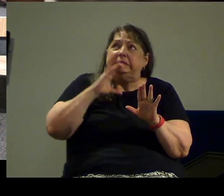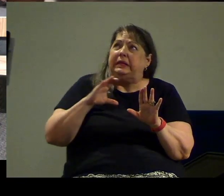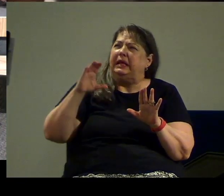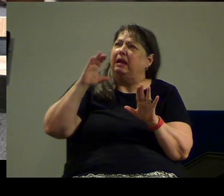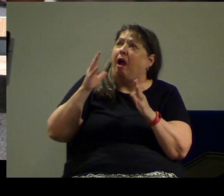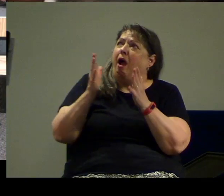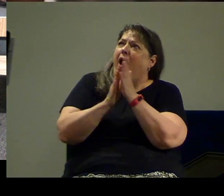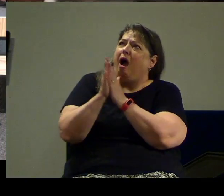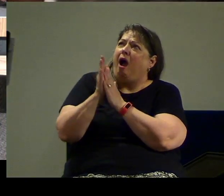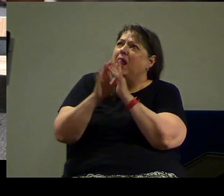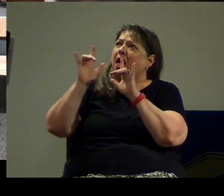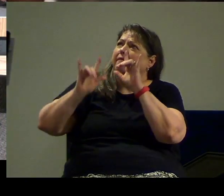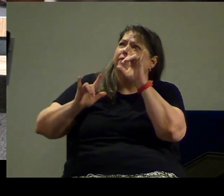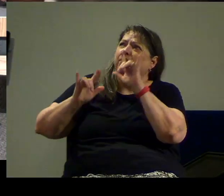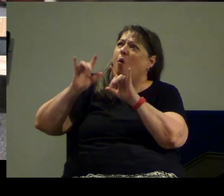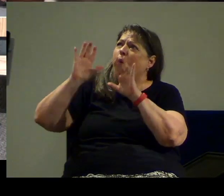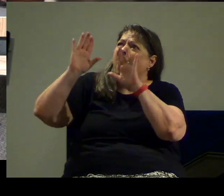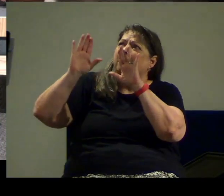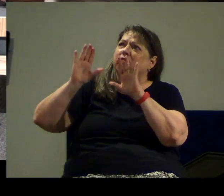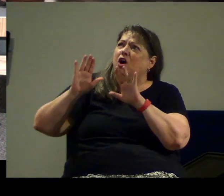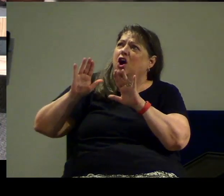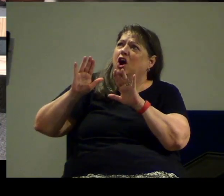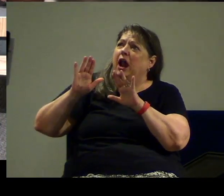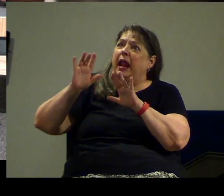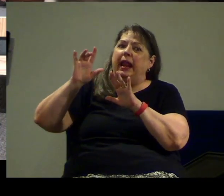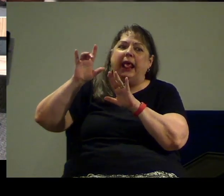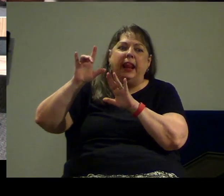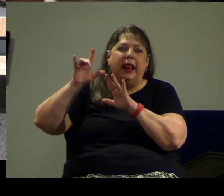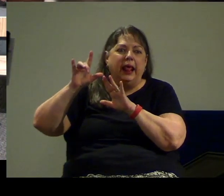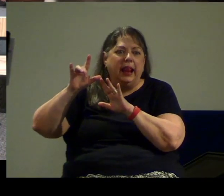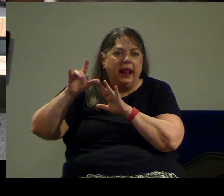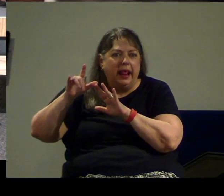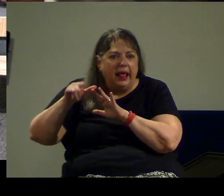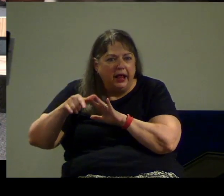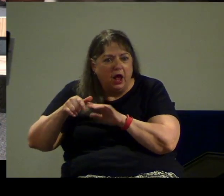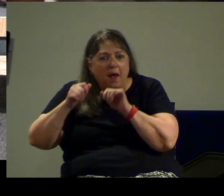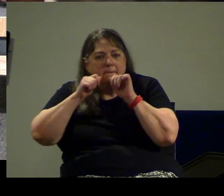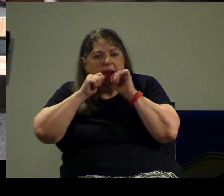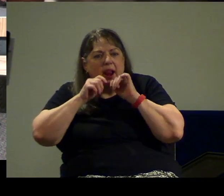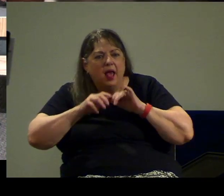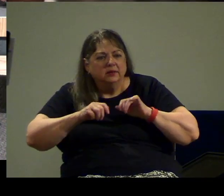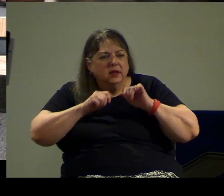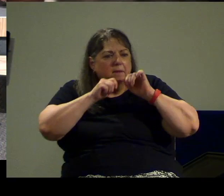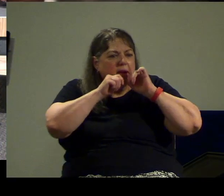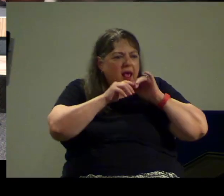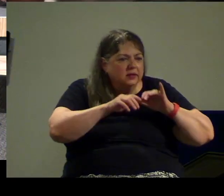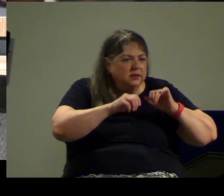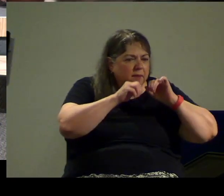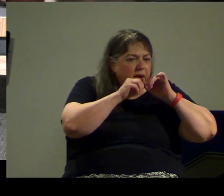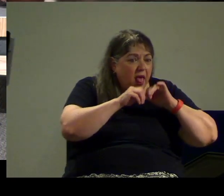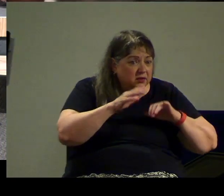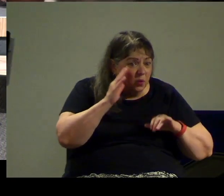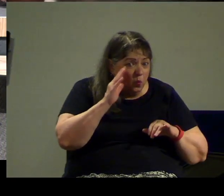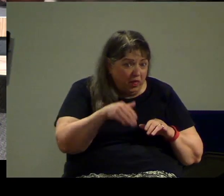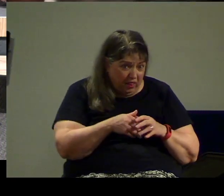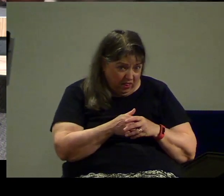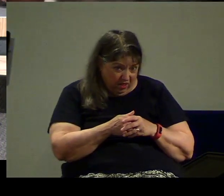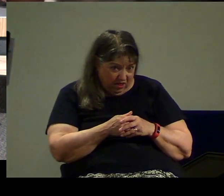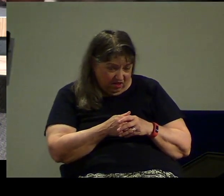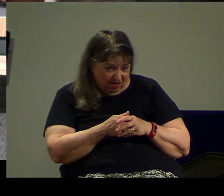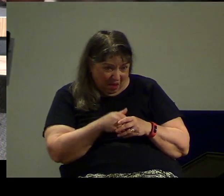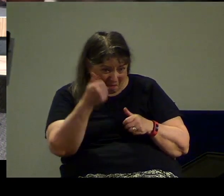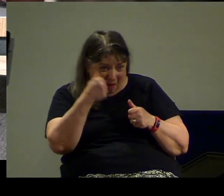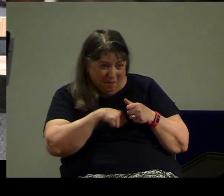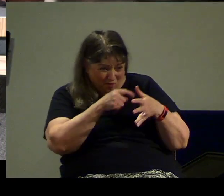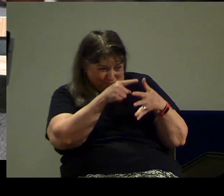the Lord, God automatically pours out blessings upon your life. Those men I talked about